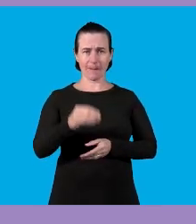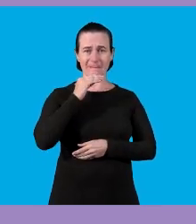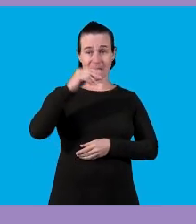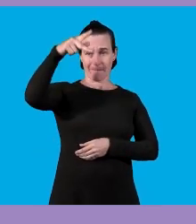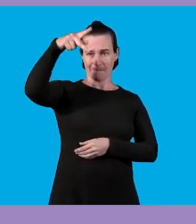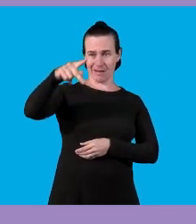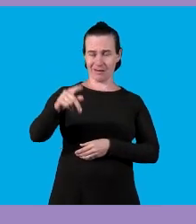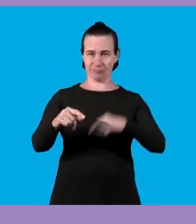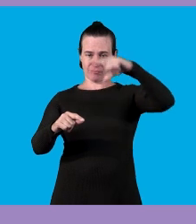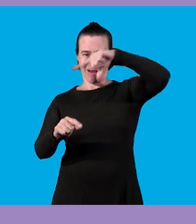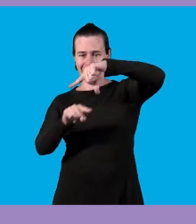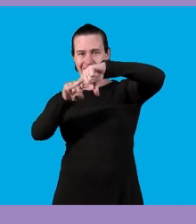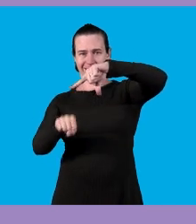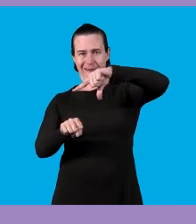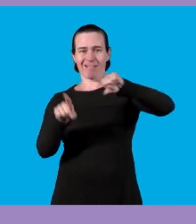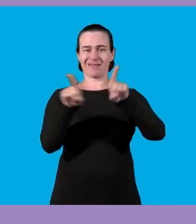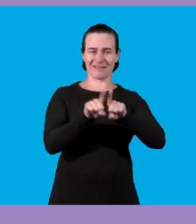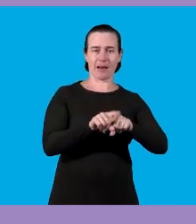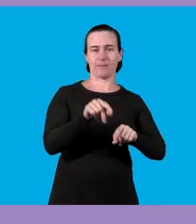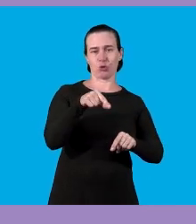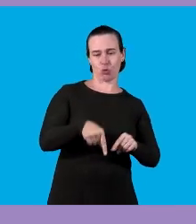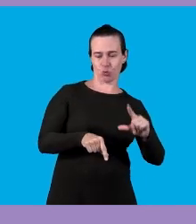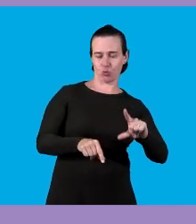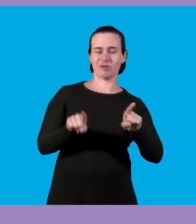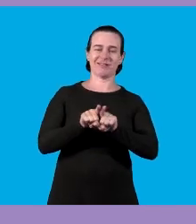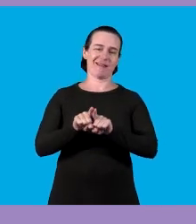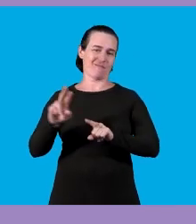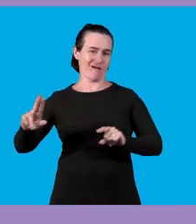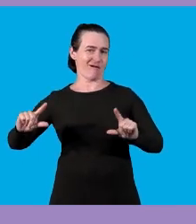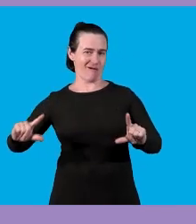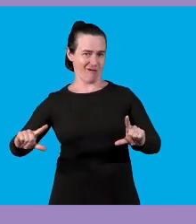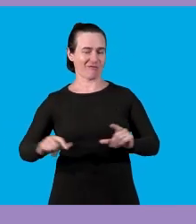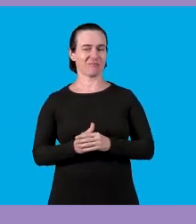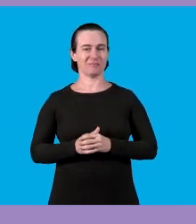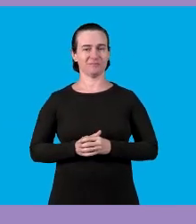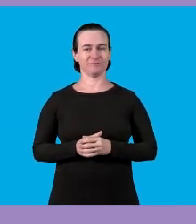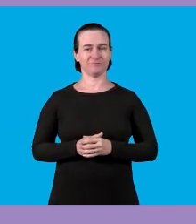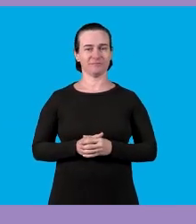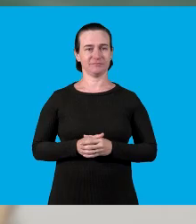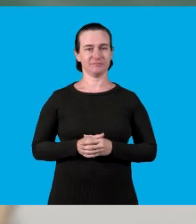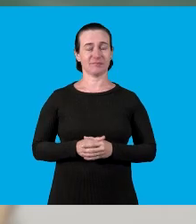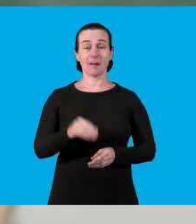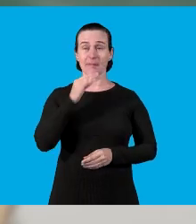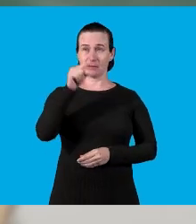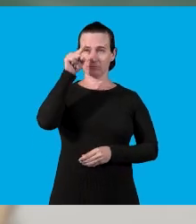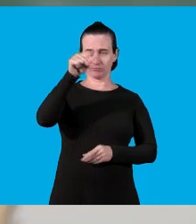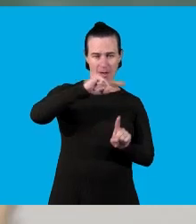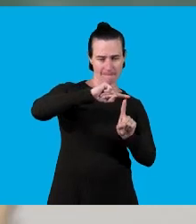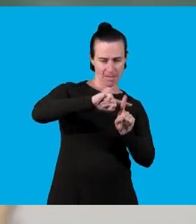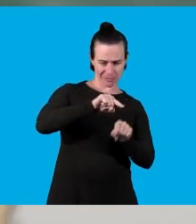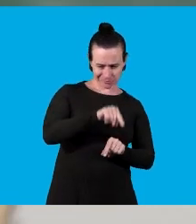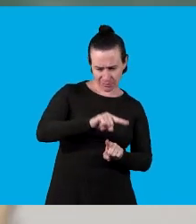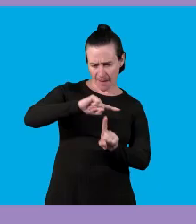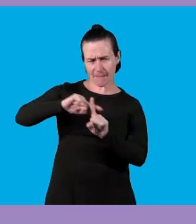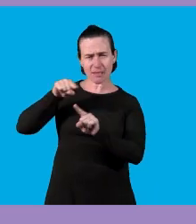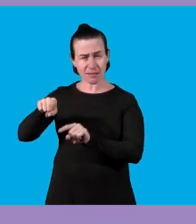P equals to angle Q equals to angle R. And therefore, we know that angles of a triangle equal to 180